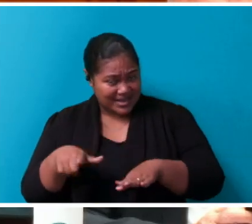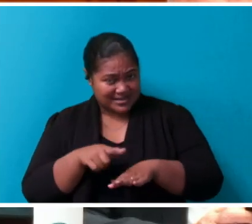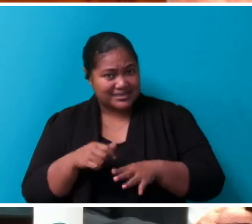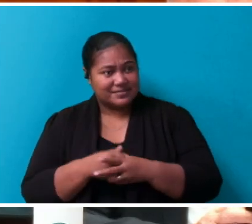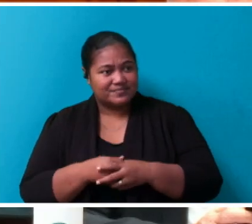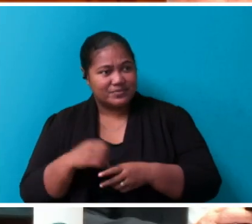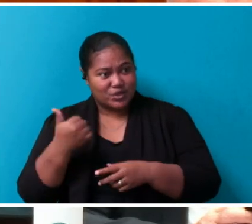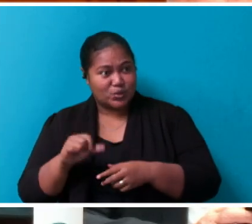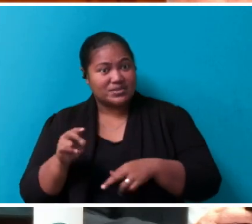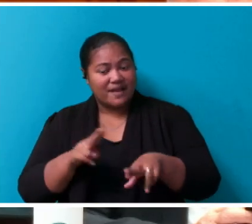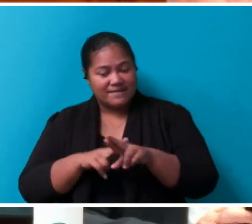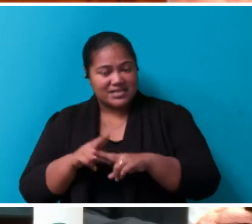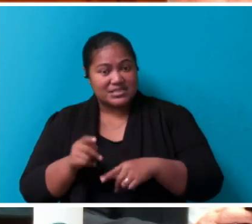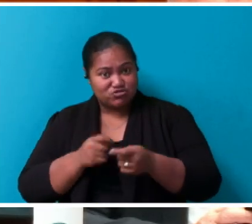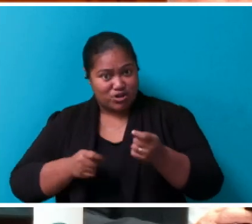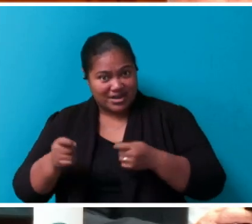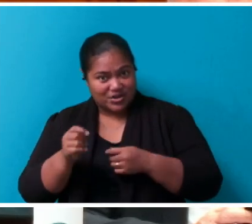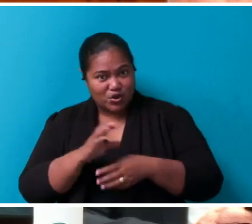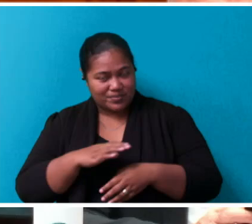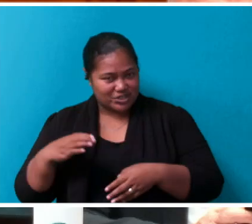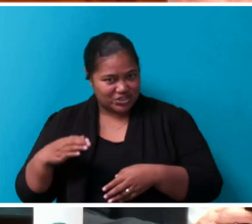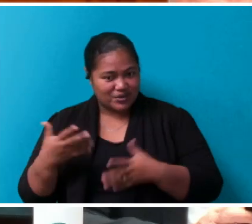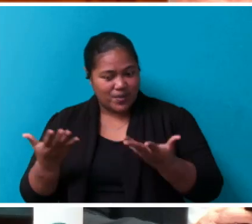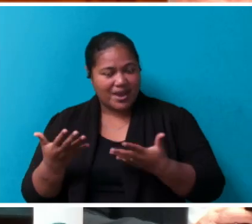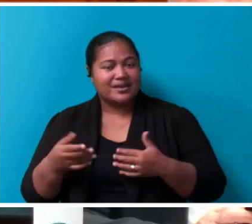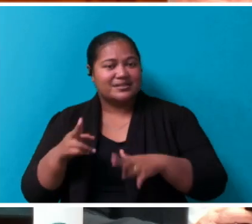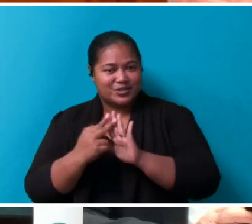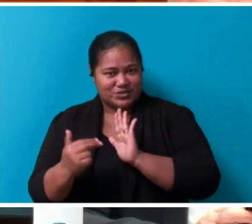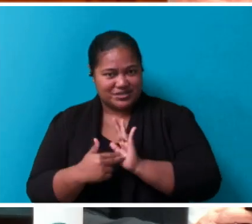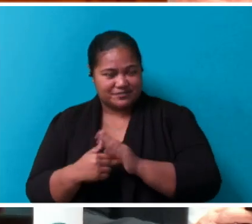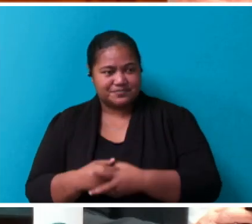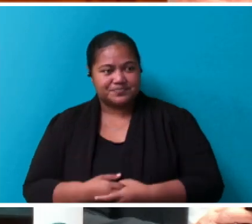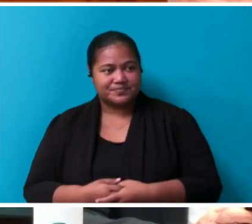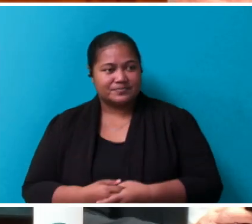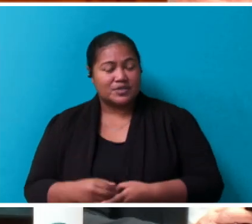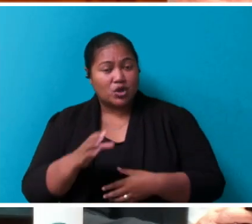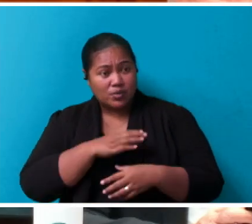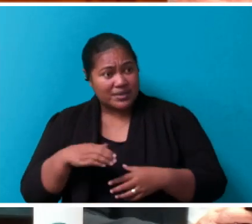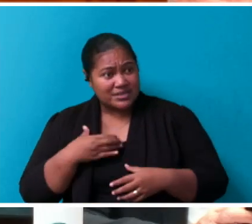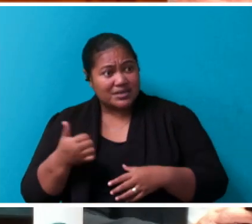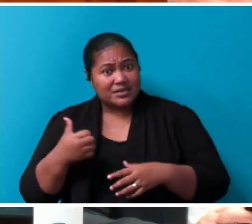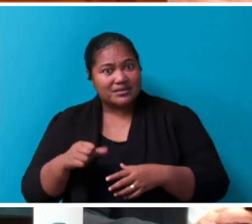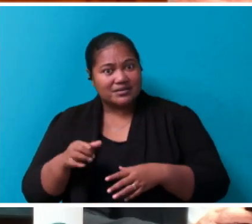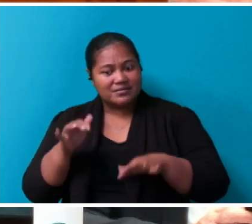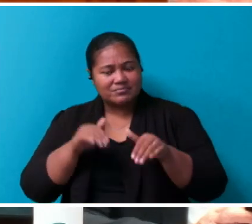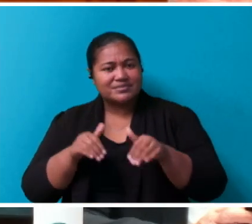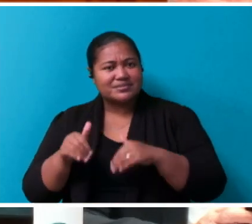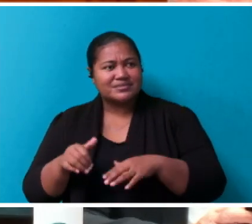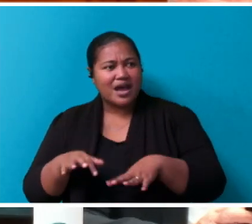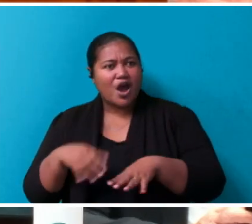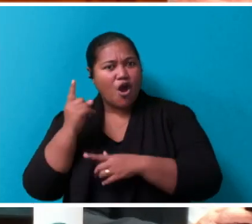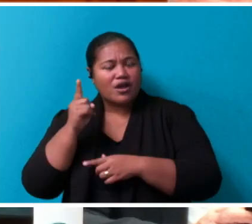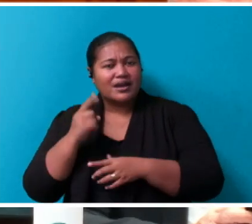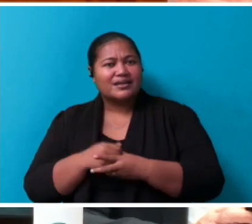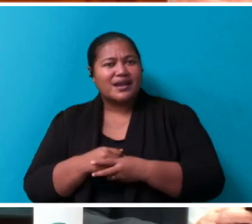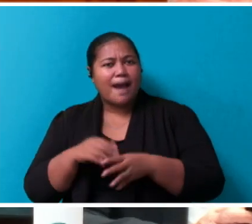the Fiji Trade Commission in New Zealand. The Commission participated in the Auckland Baby Show together with Loloma